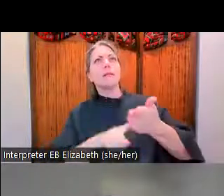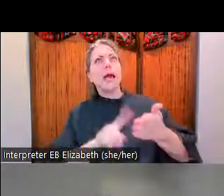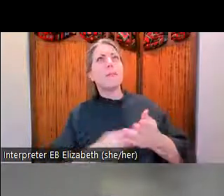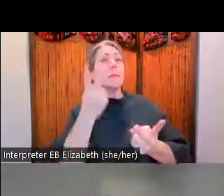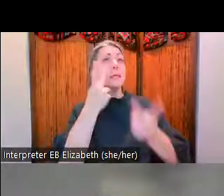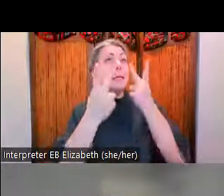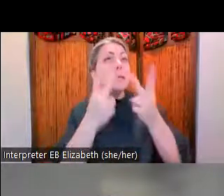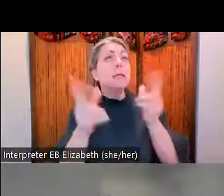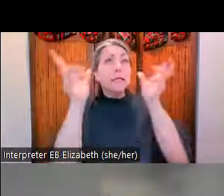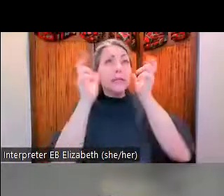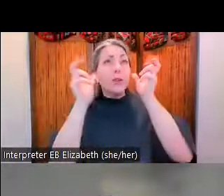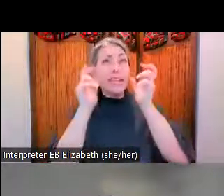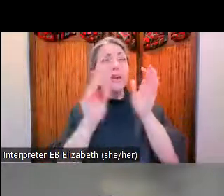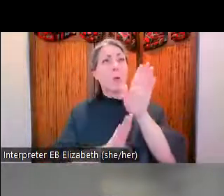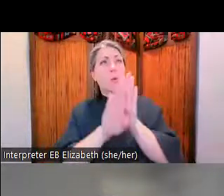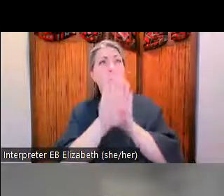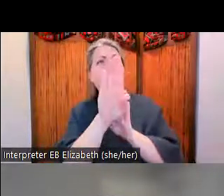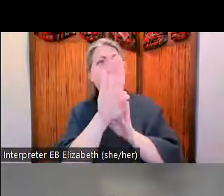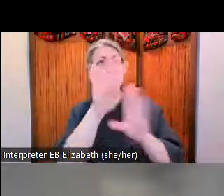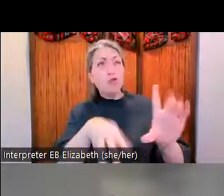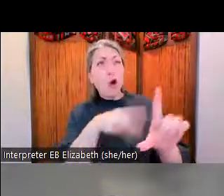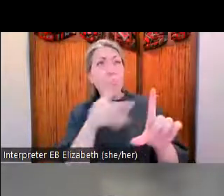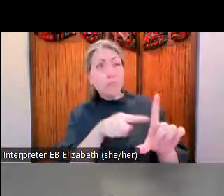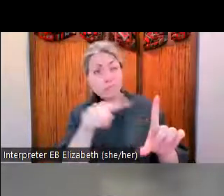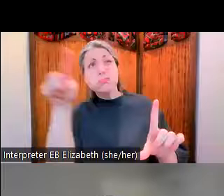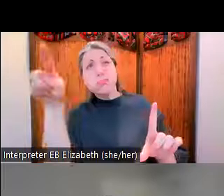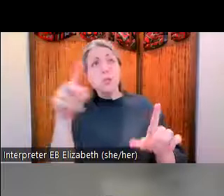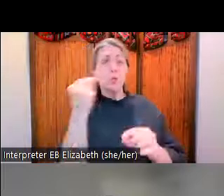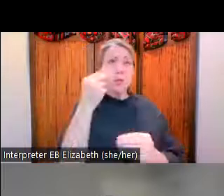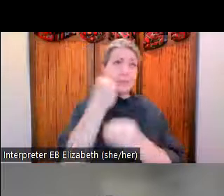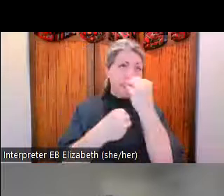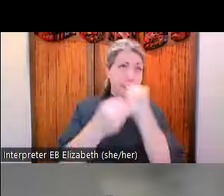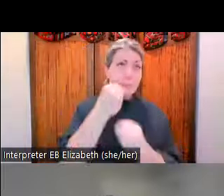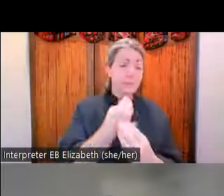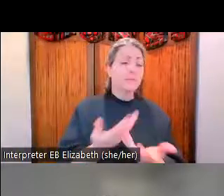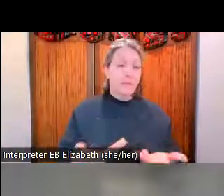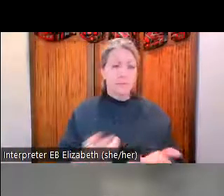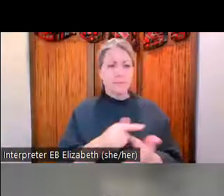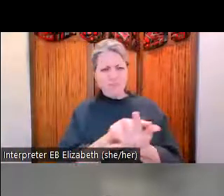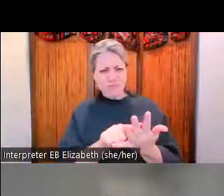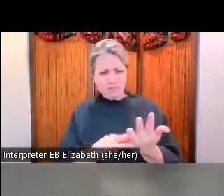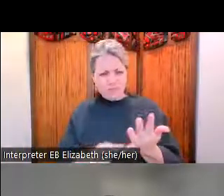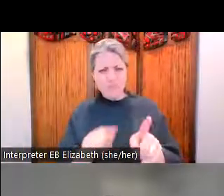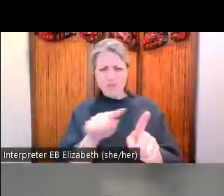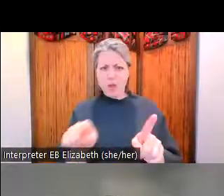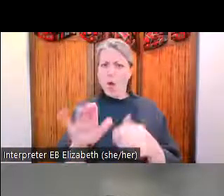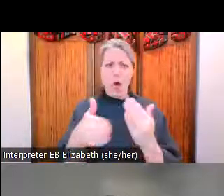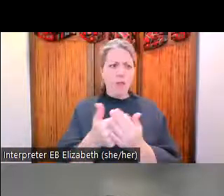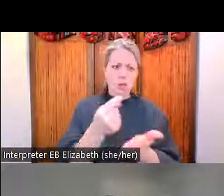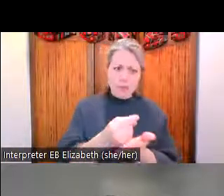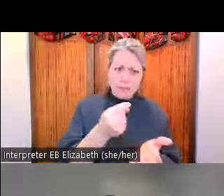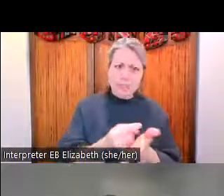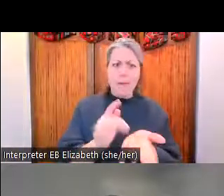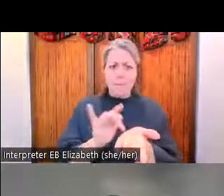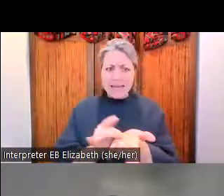vision, looking at their growth, their nutrition and diet, and any other treatments, medications, supplements, or over-the-counter products that